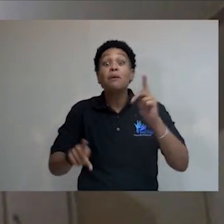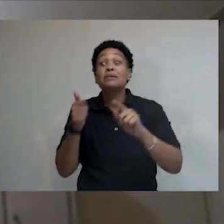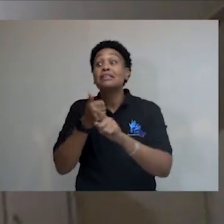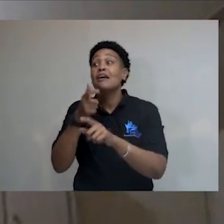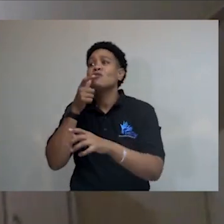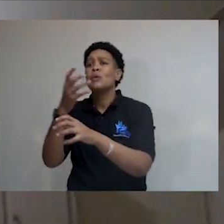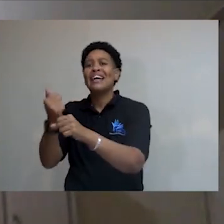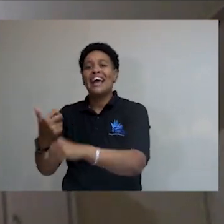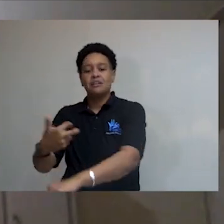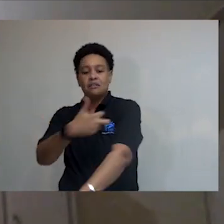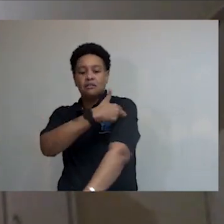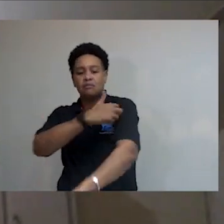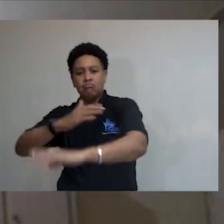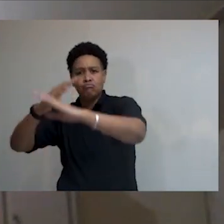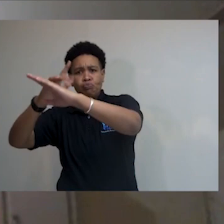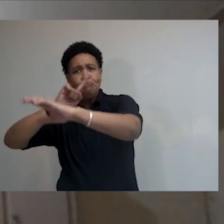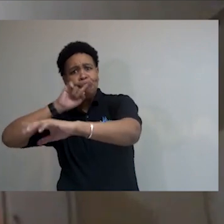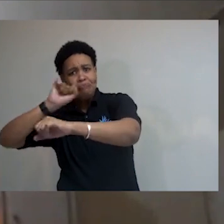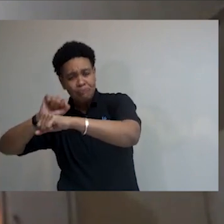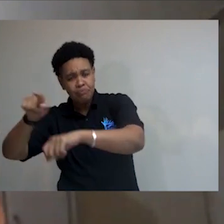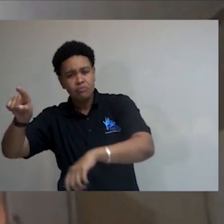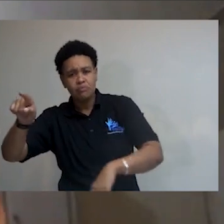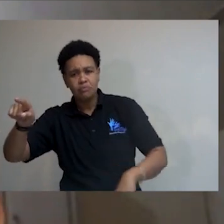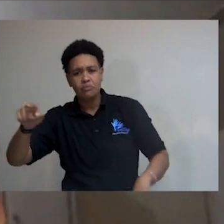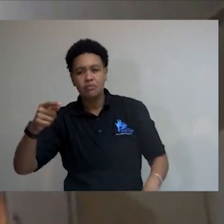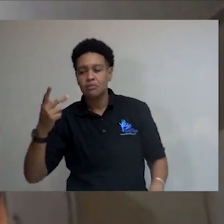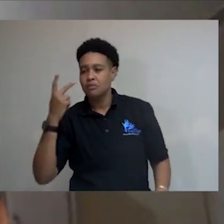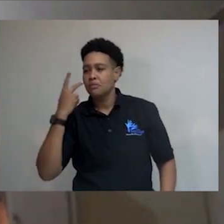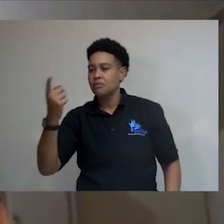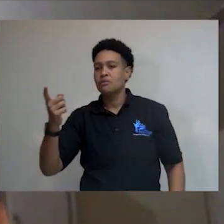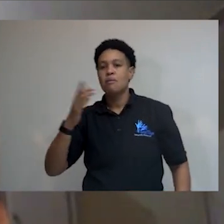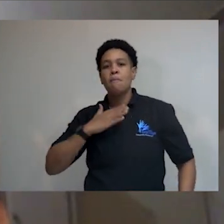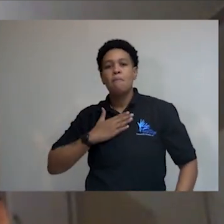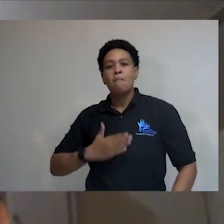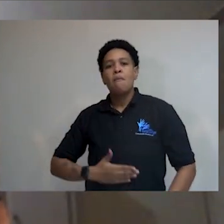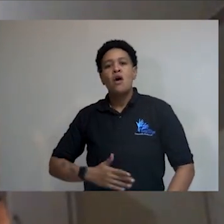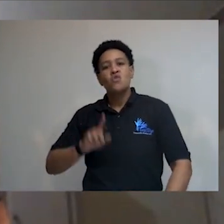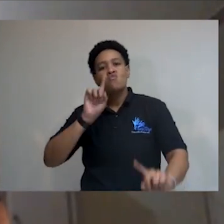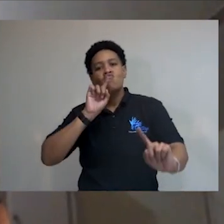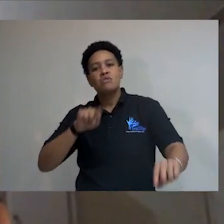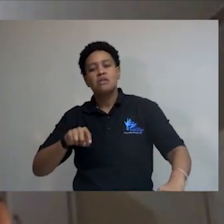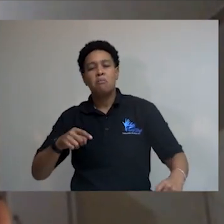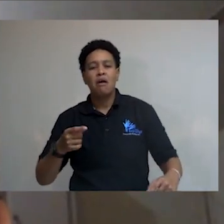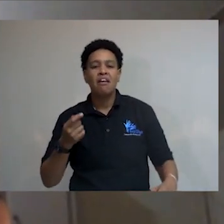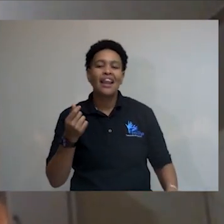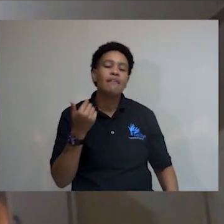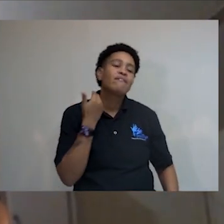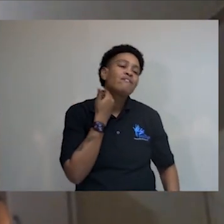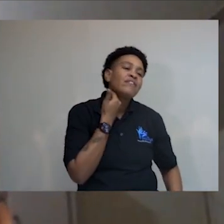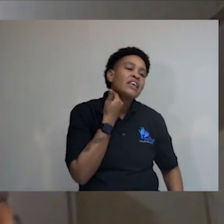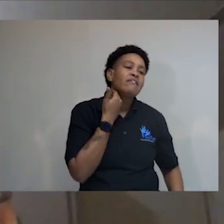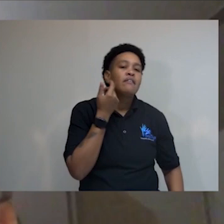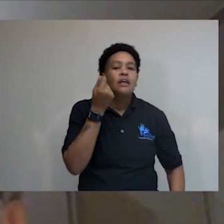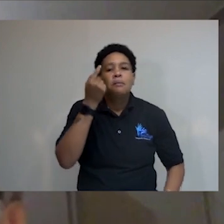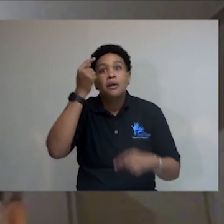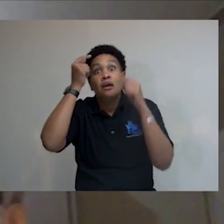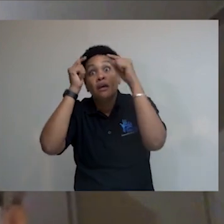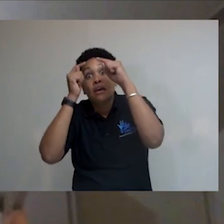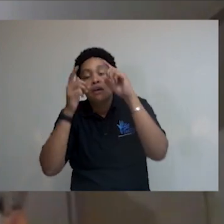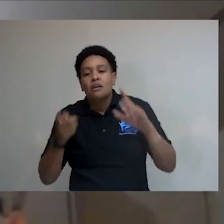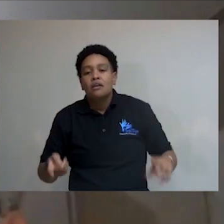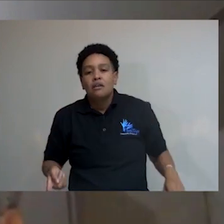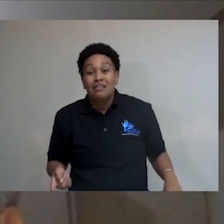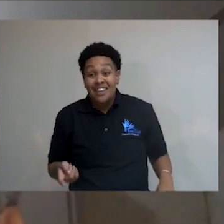get the vaccine, there are signs, the response of the body, the little fever, headache, and